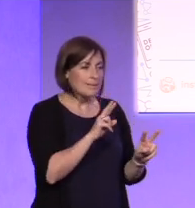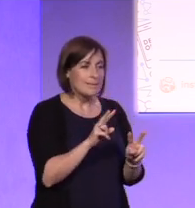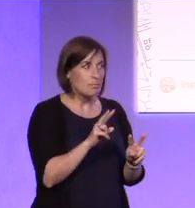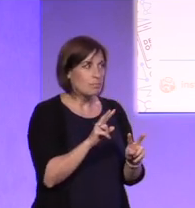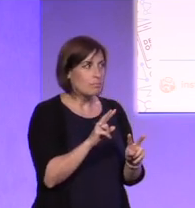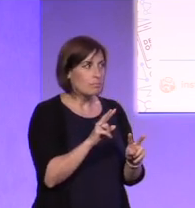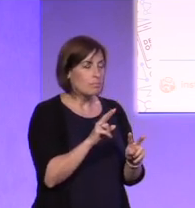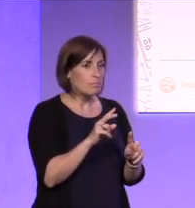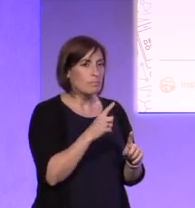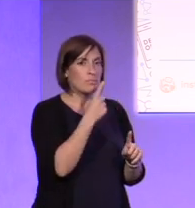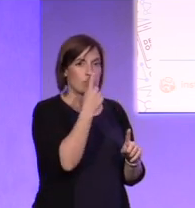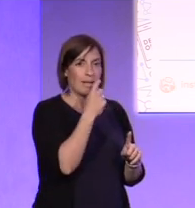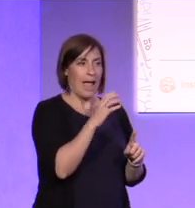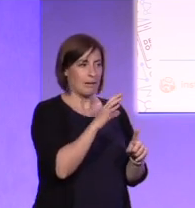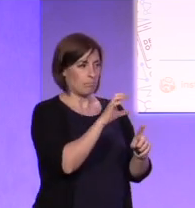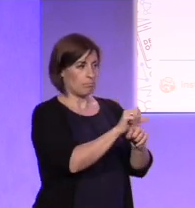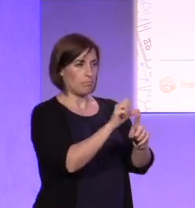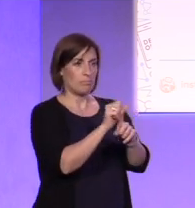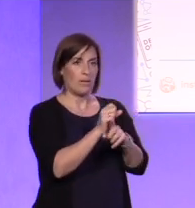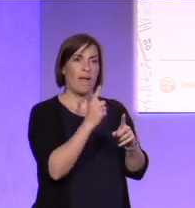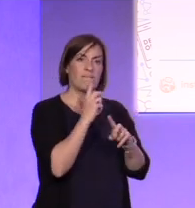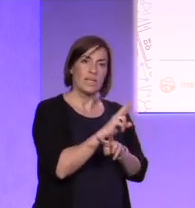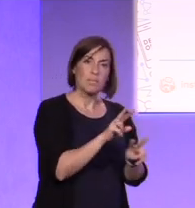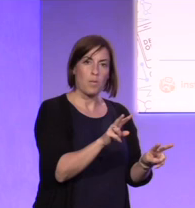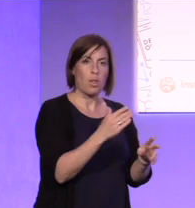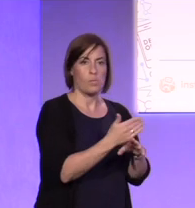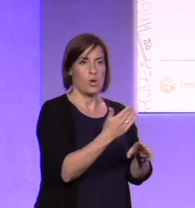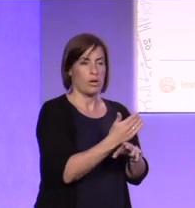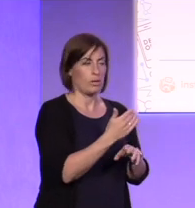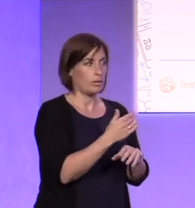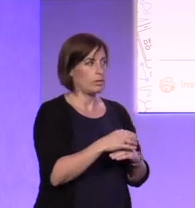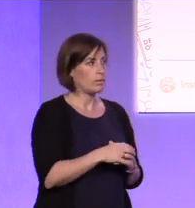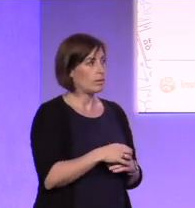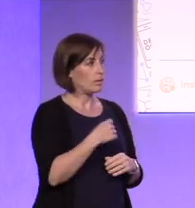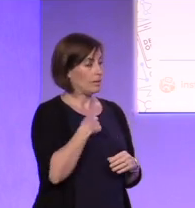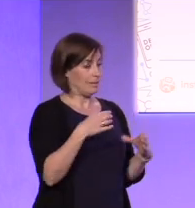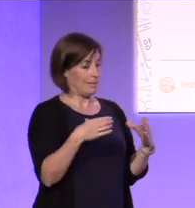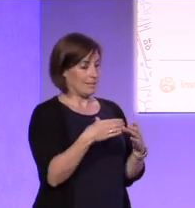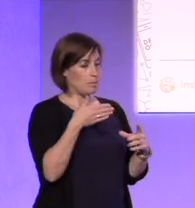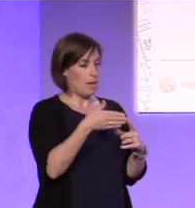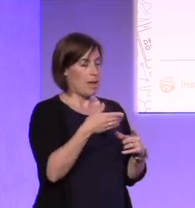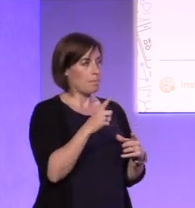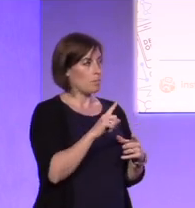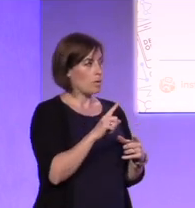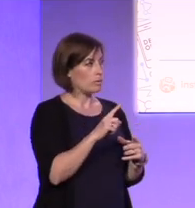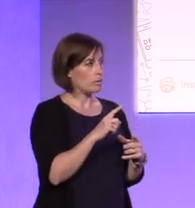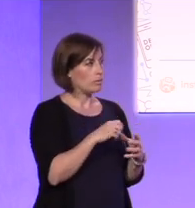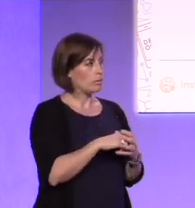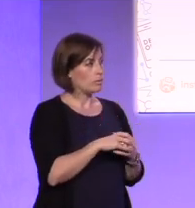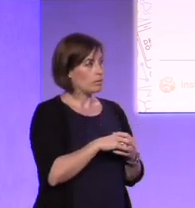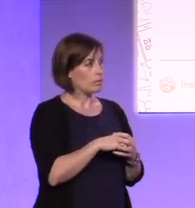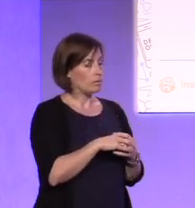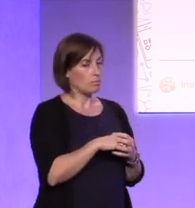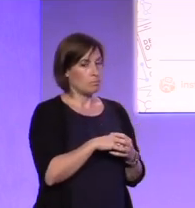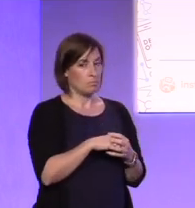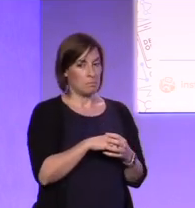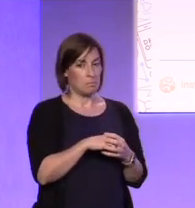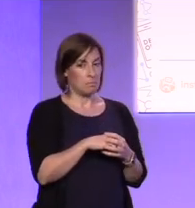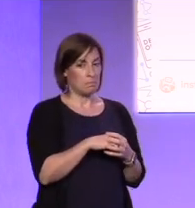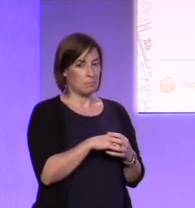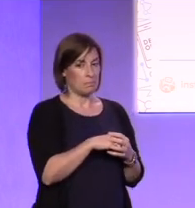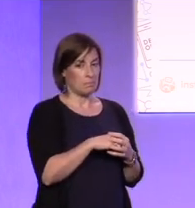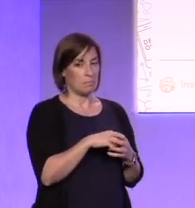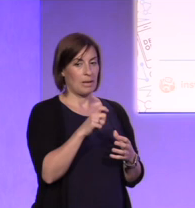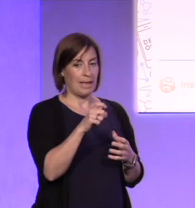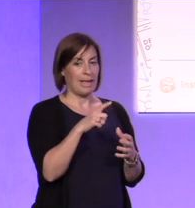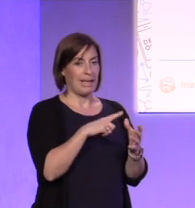for us. It works with the volatility of the work that we're dealing with. And one of the key principles behind Kanban is visualization,